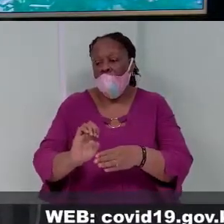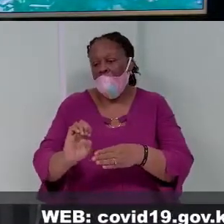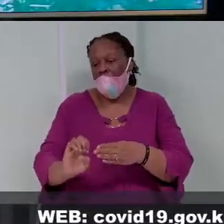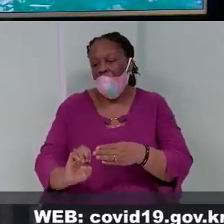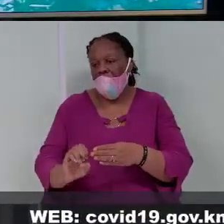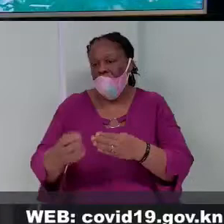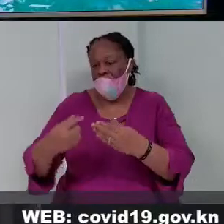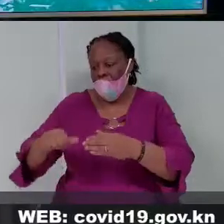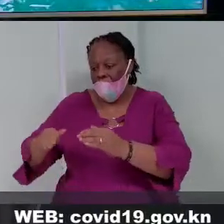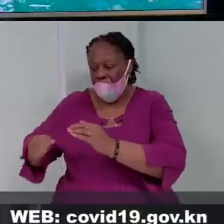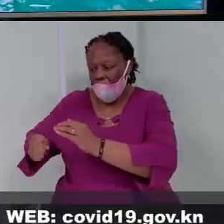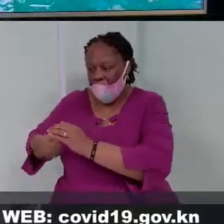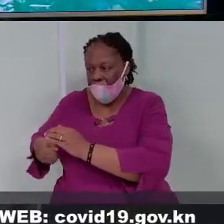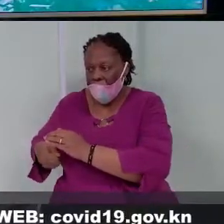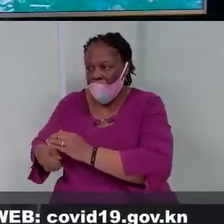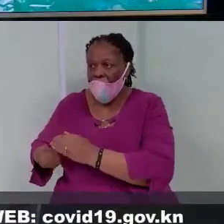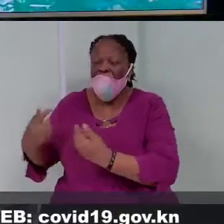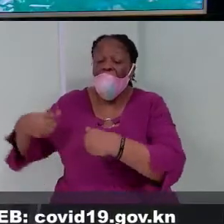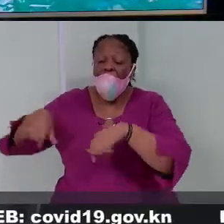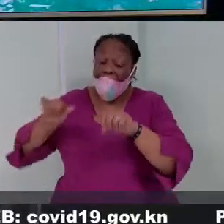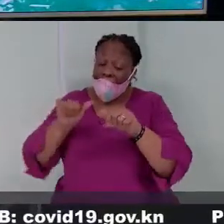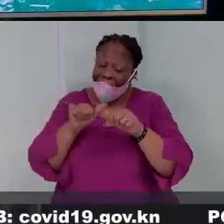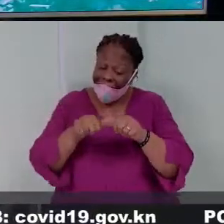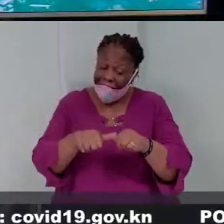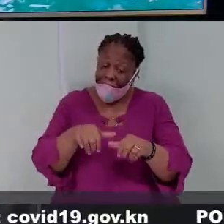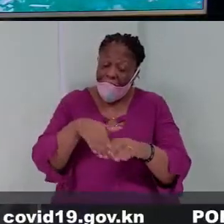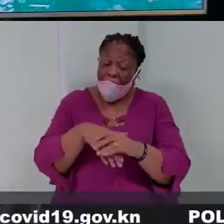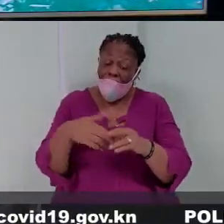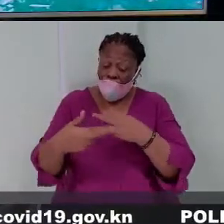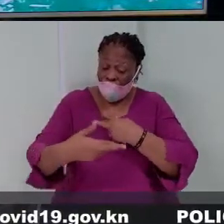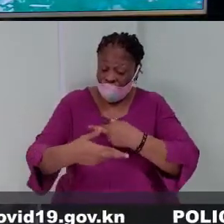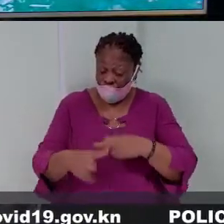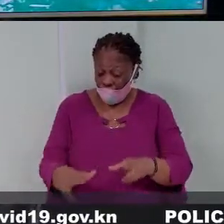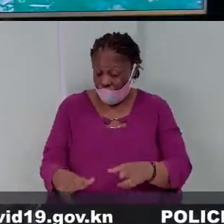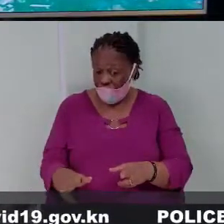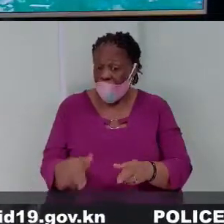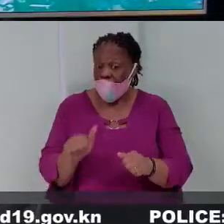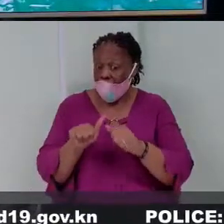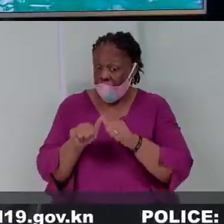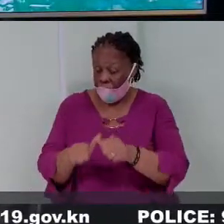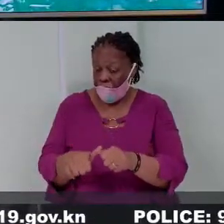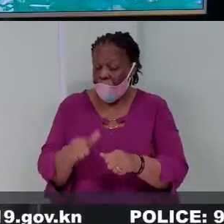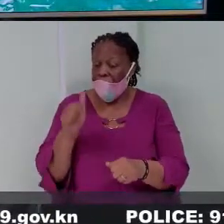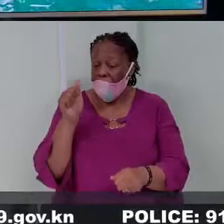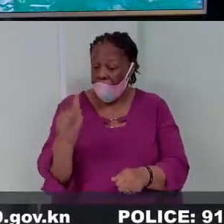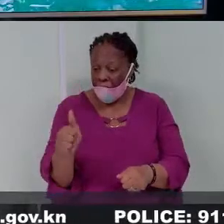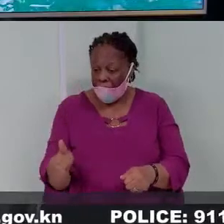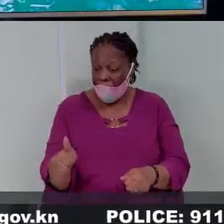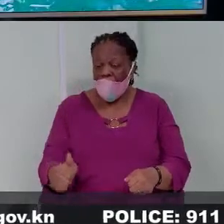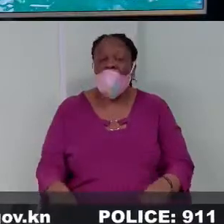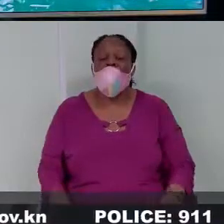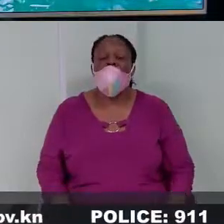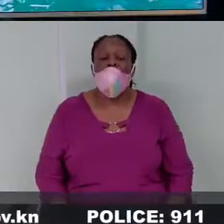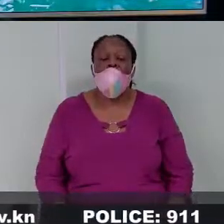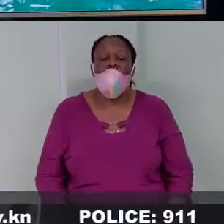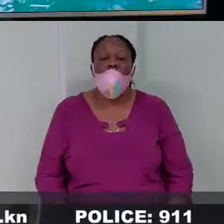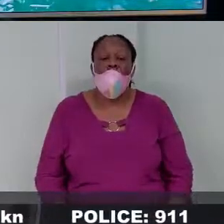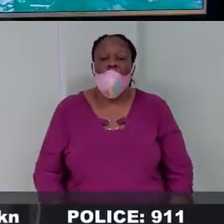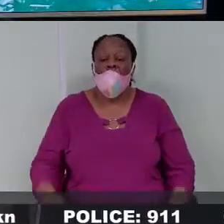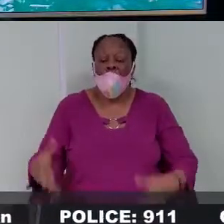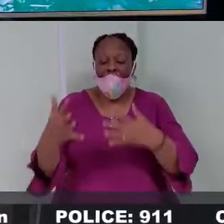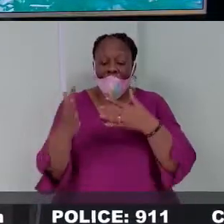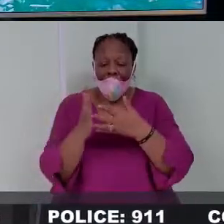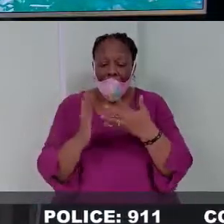that means you are confined to your rooms for the 14-day period. You will be tested on day 14.